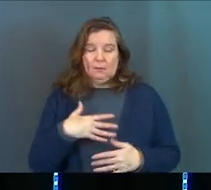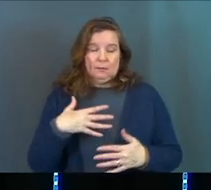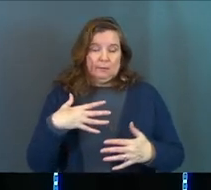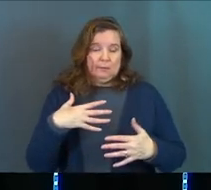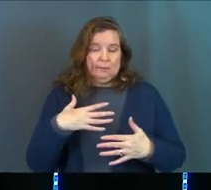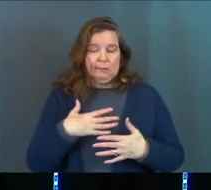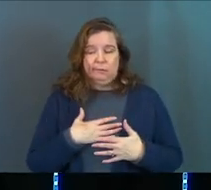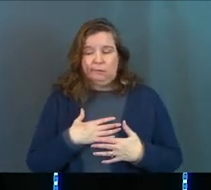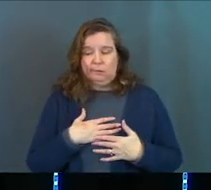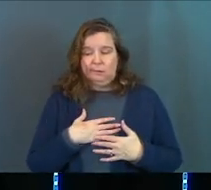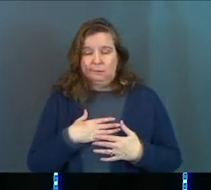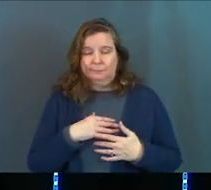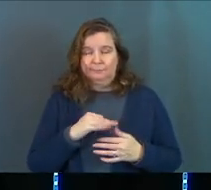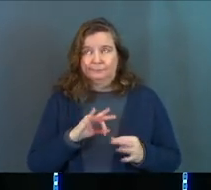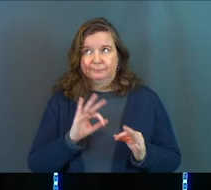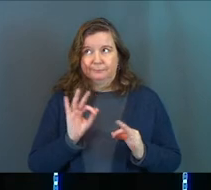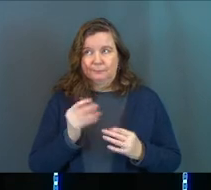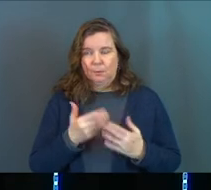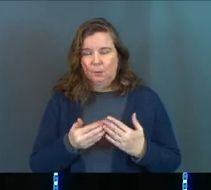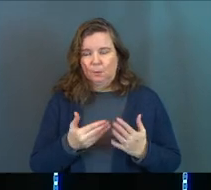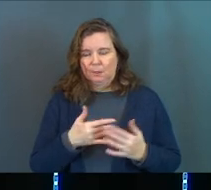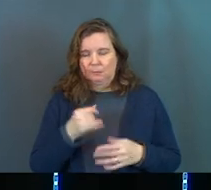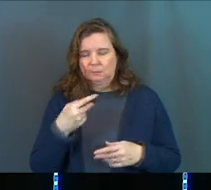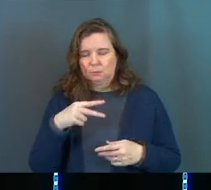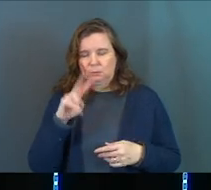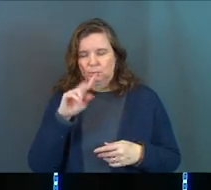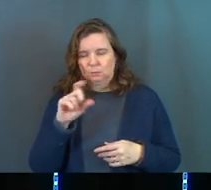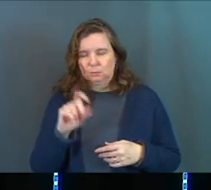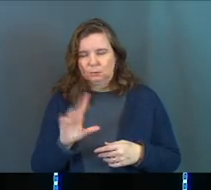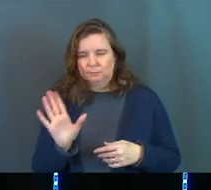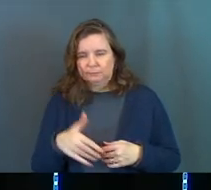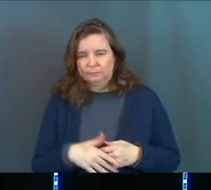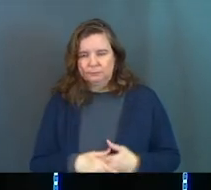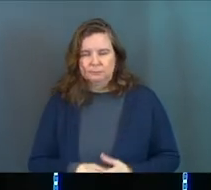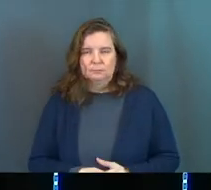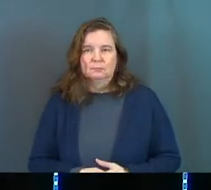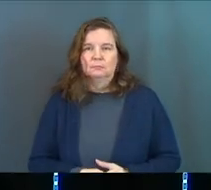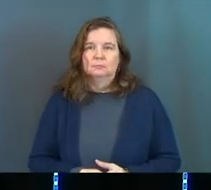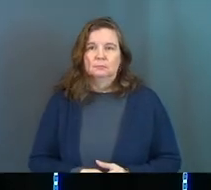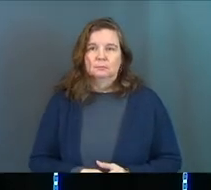thing, gets this look on her face like, what an idiotic thing to say.